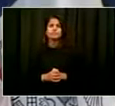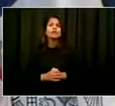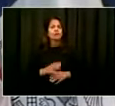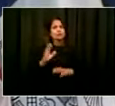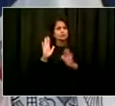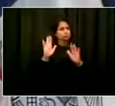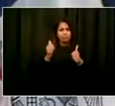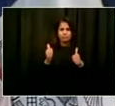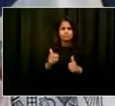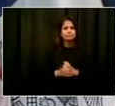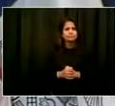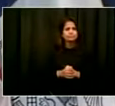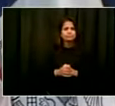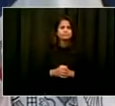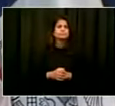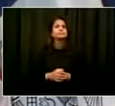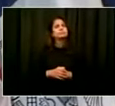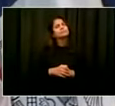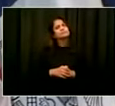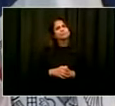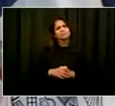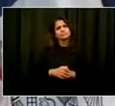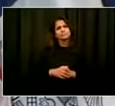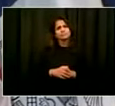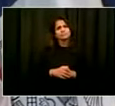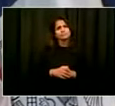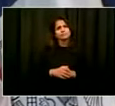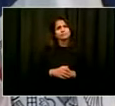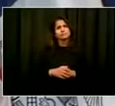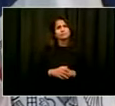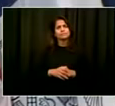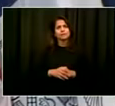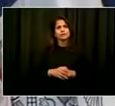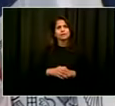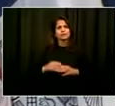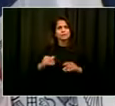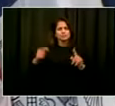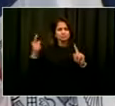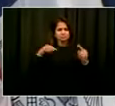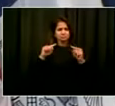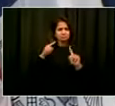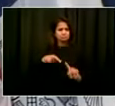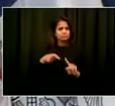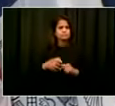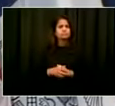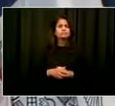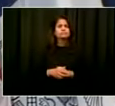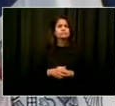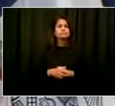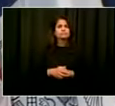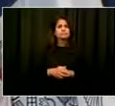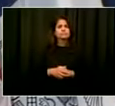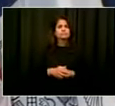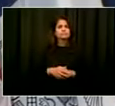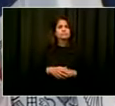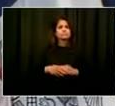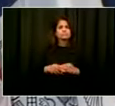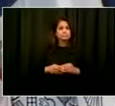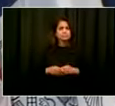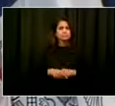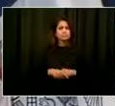to something that Yoav had asked, and it is regards to the data. You know, there has been a discrepancy between the city and state data since